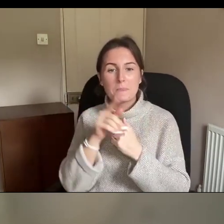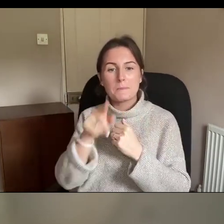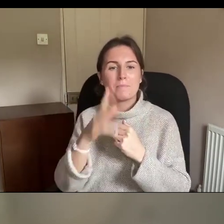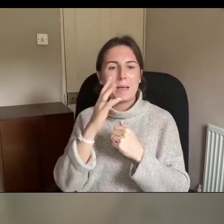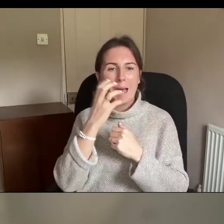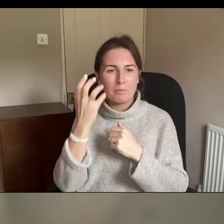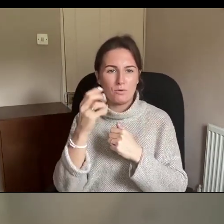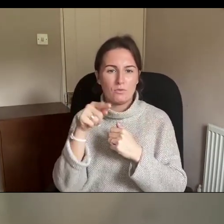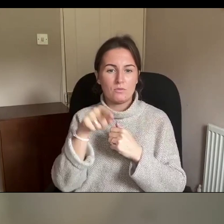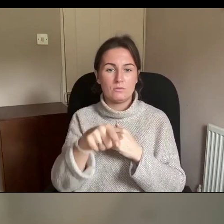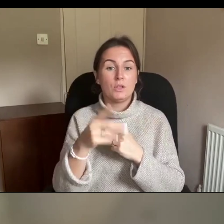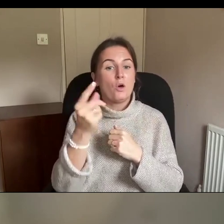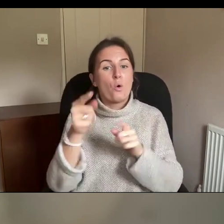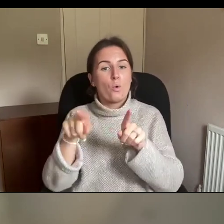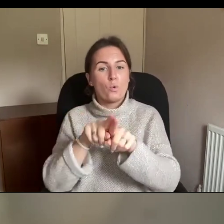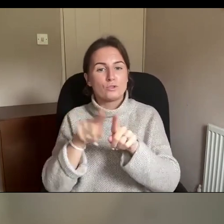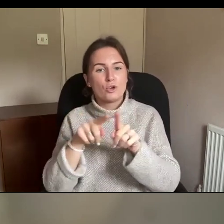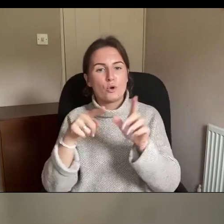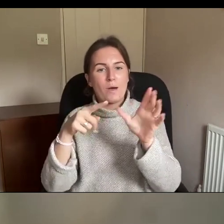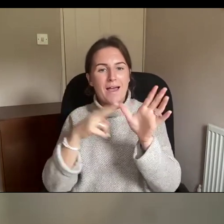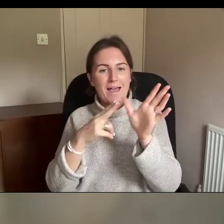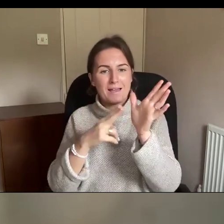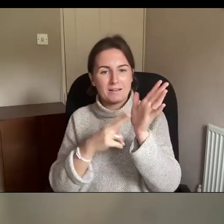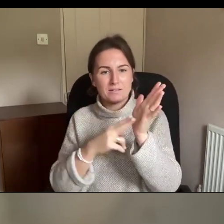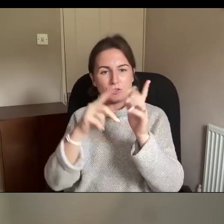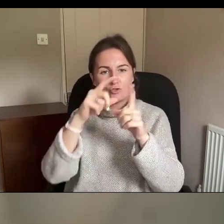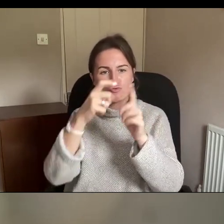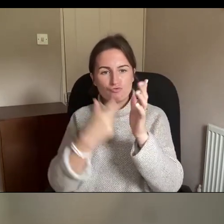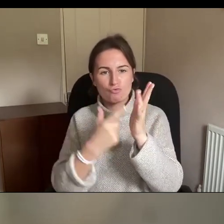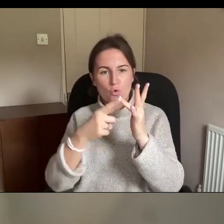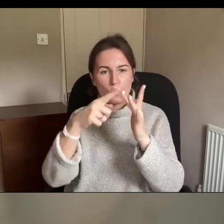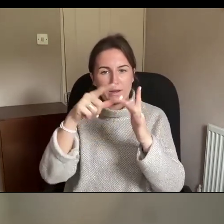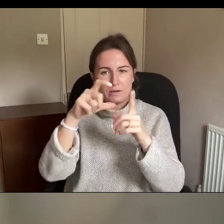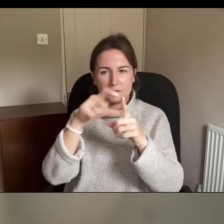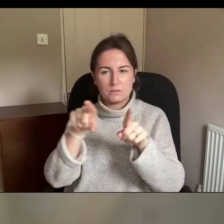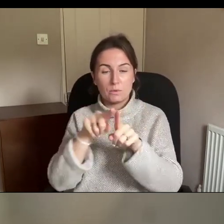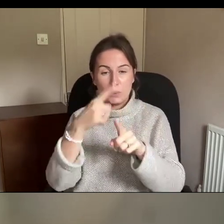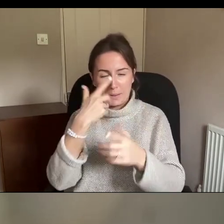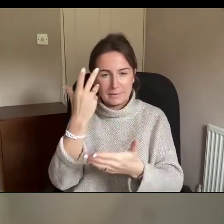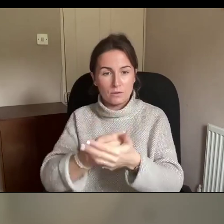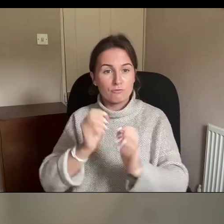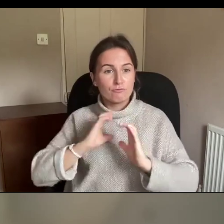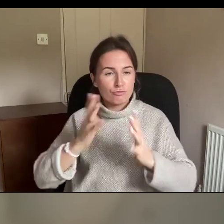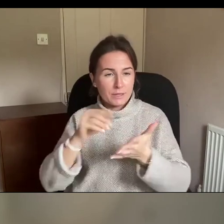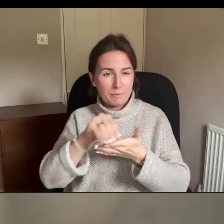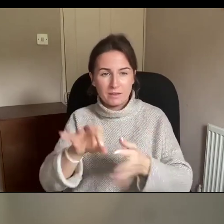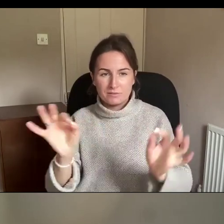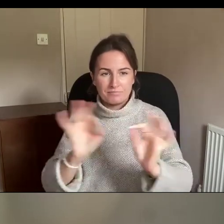Apple and soon to be Android, but you can download it for free and start using today.